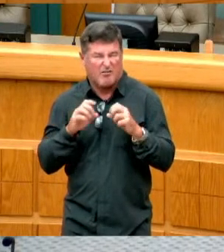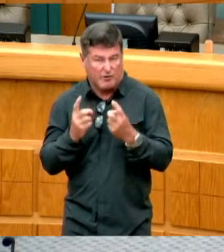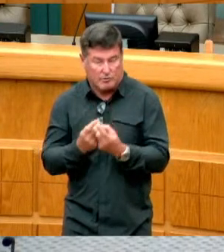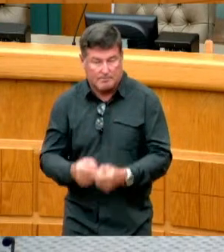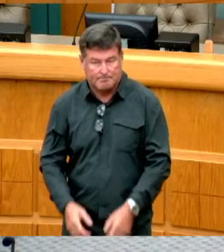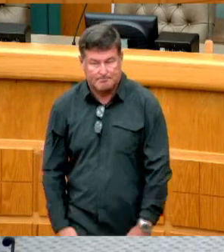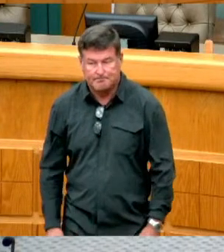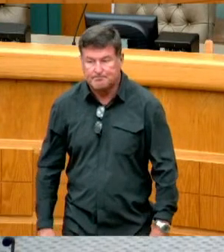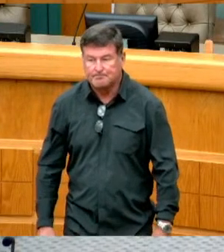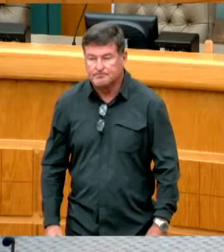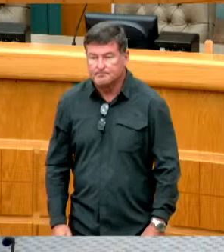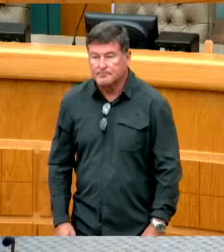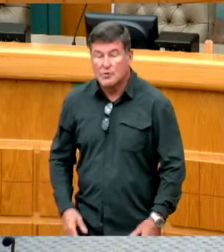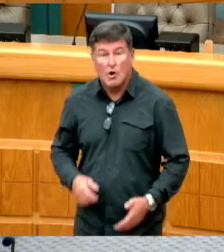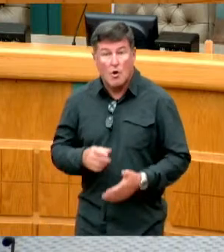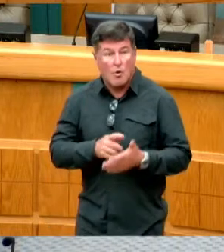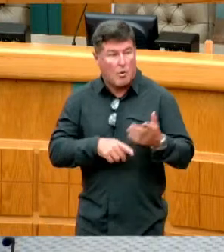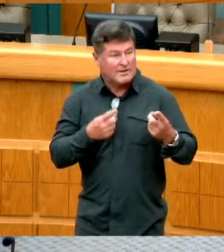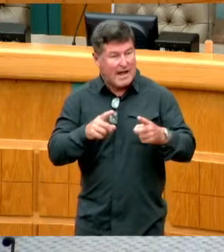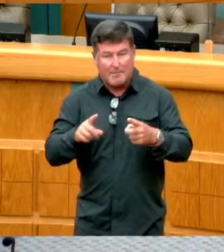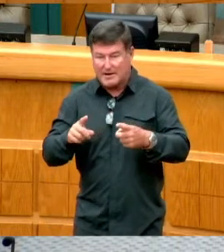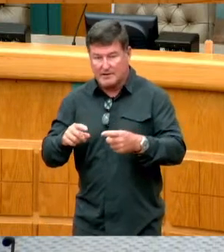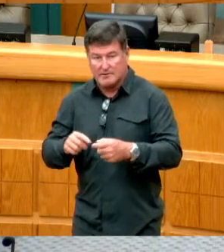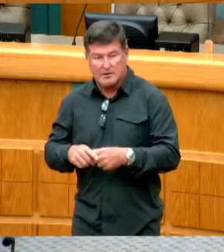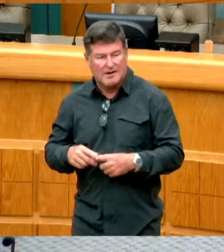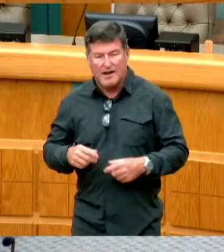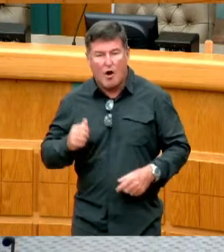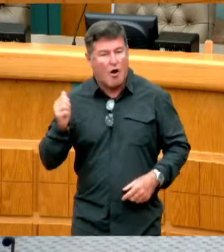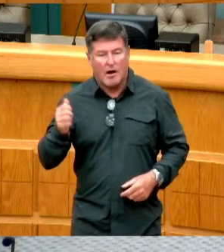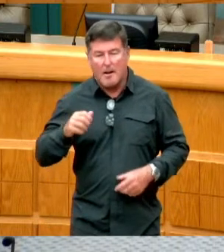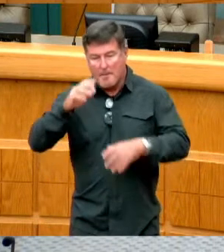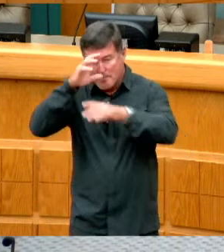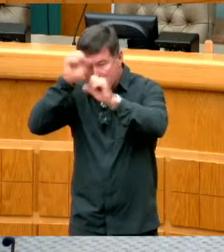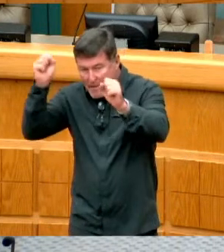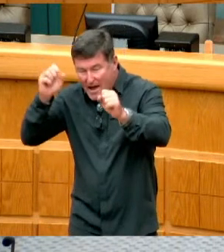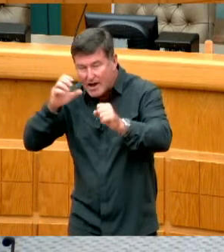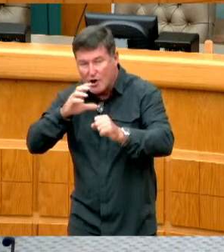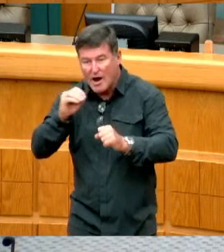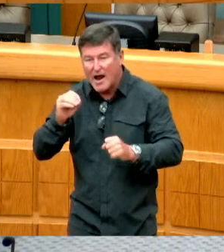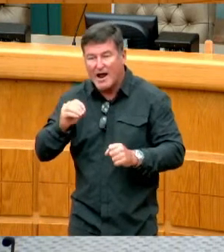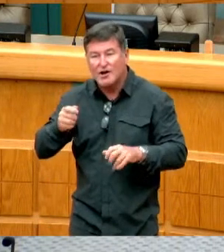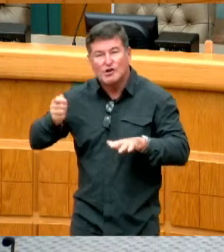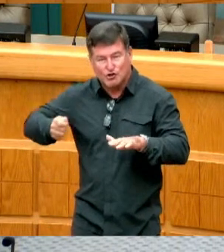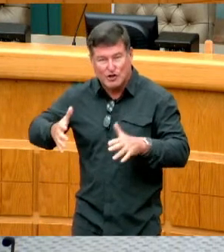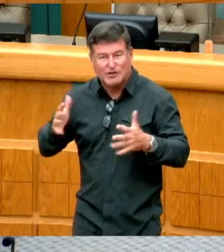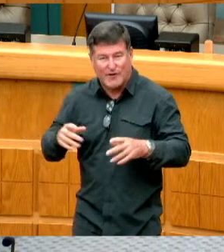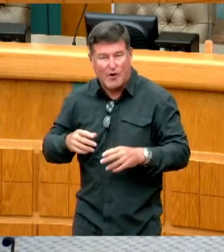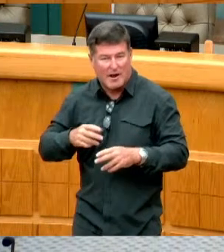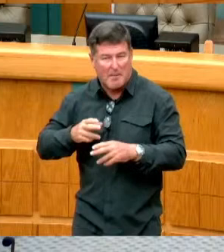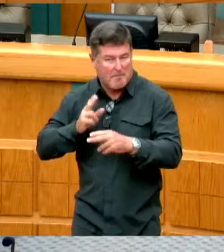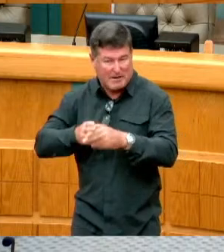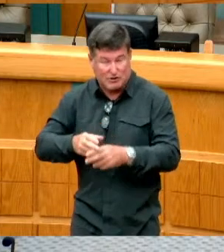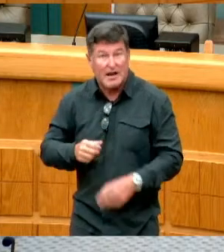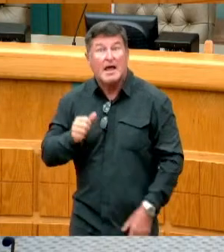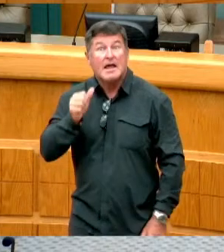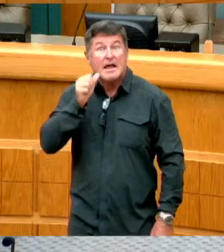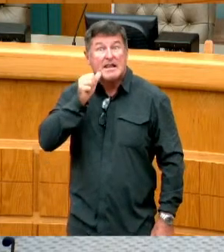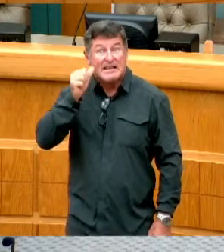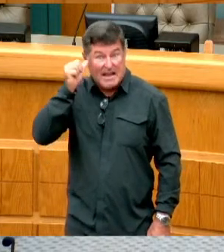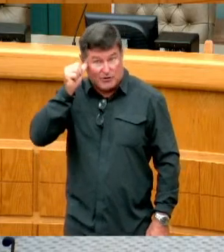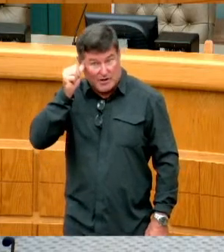things that we have going on currently, and I think everybody's mentioned it. So I'm going to start with yesterday also. The health district had its